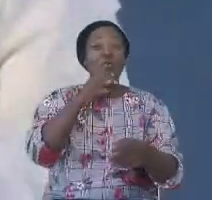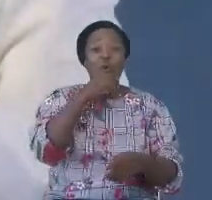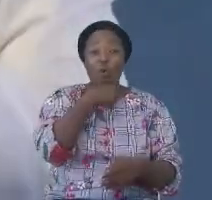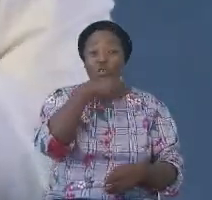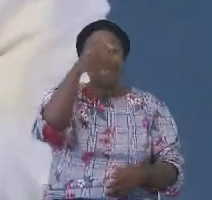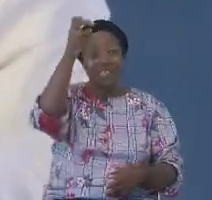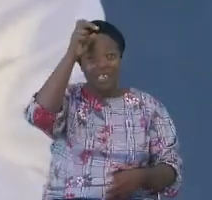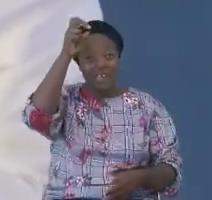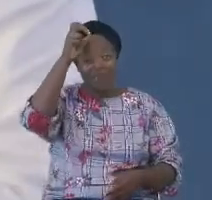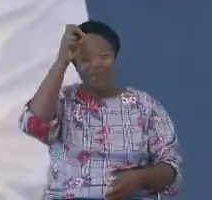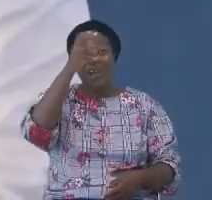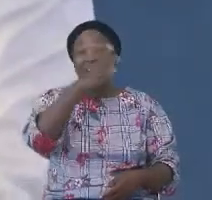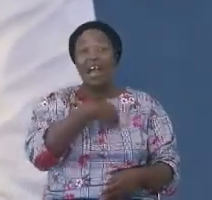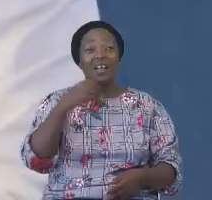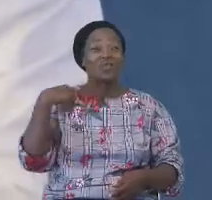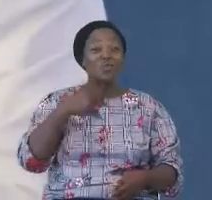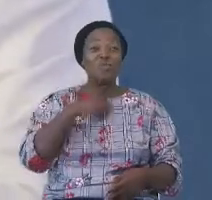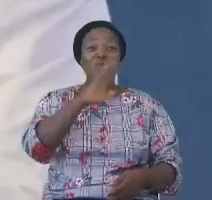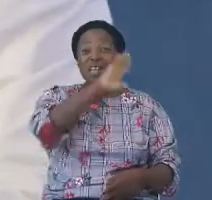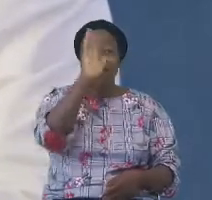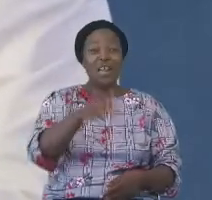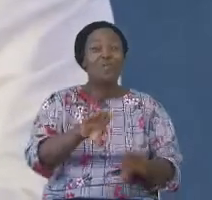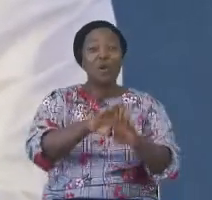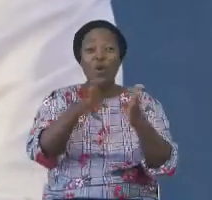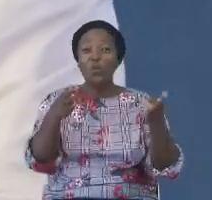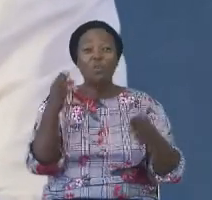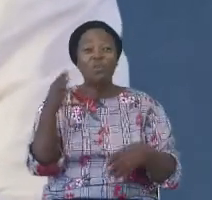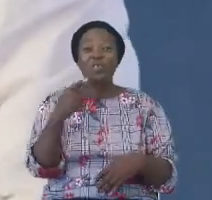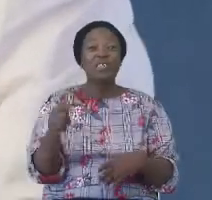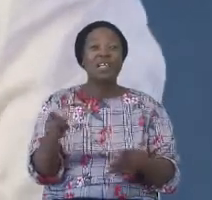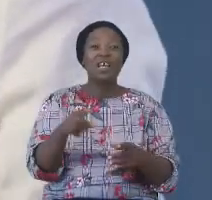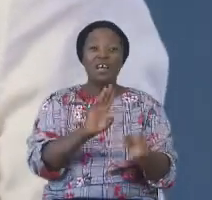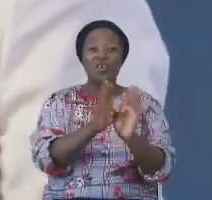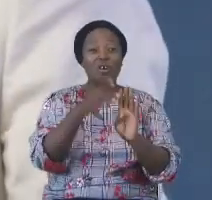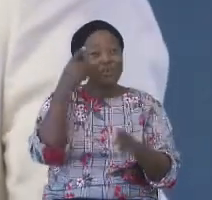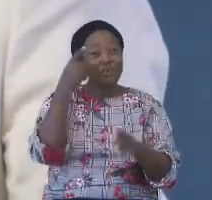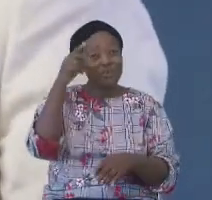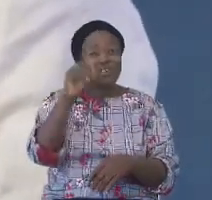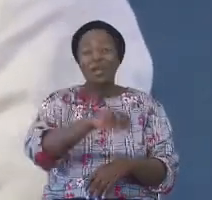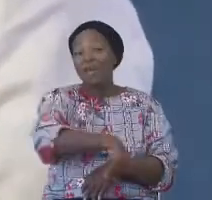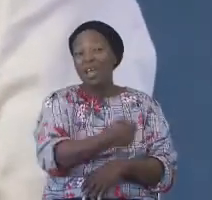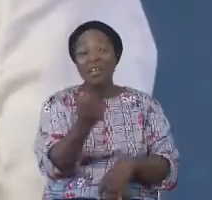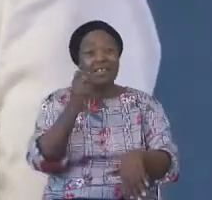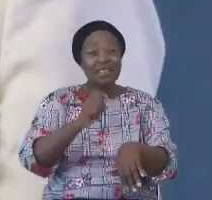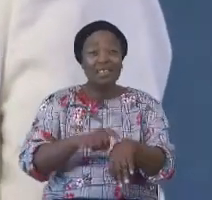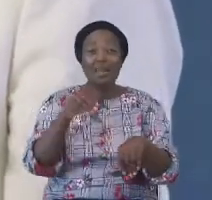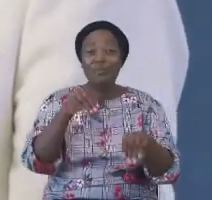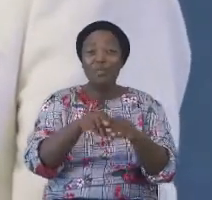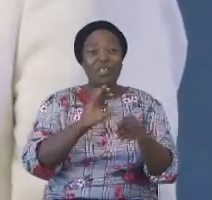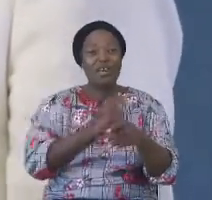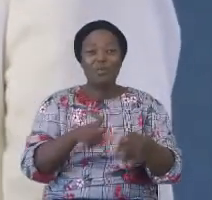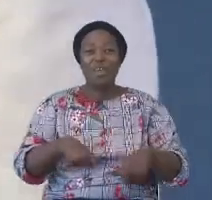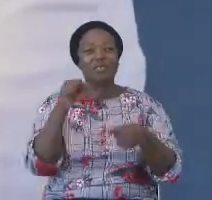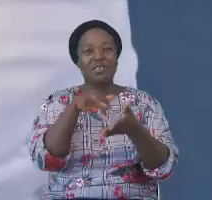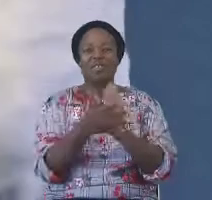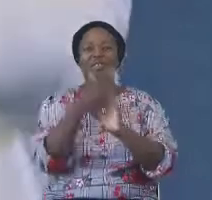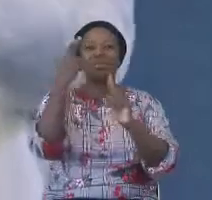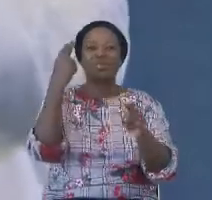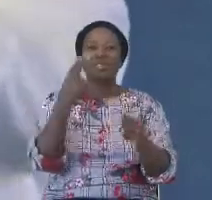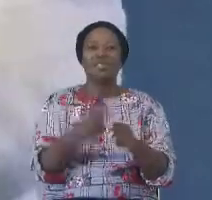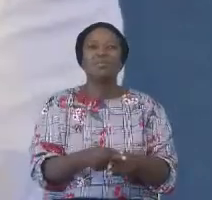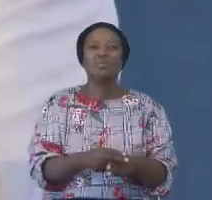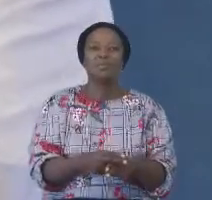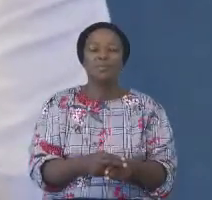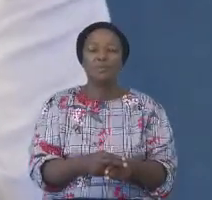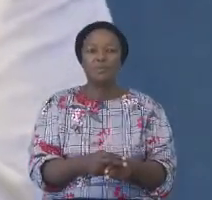christ is free from that old devil i will never open the door for them